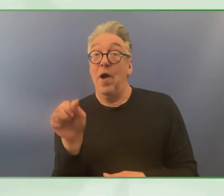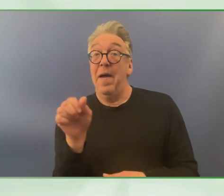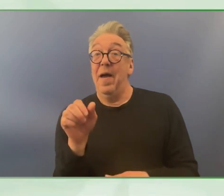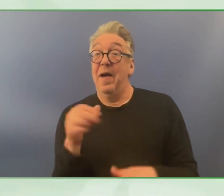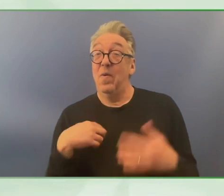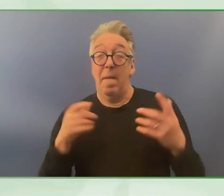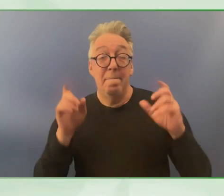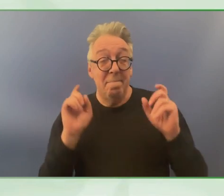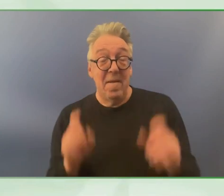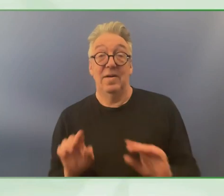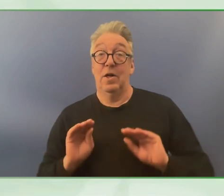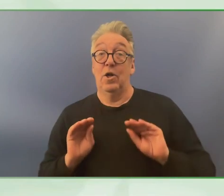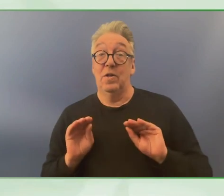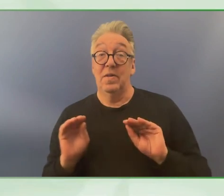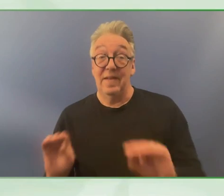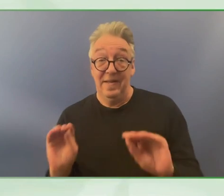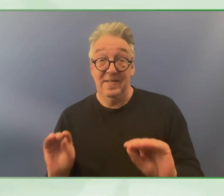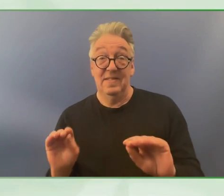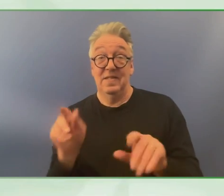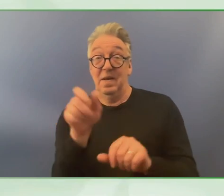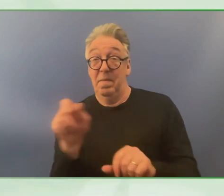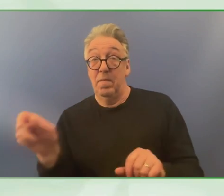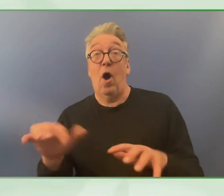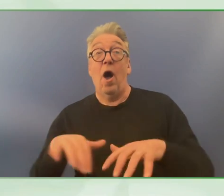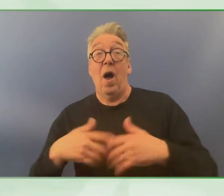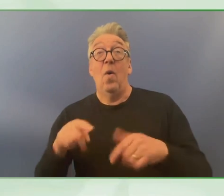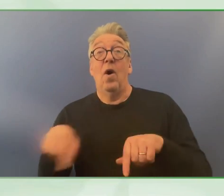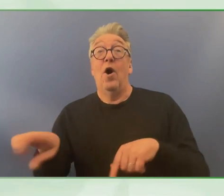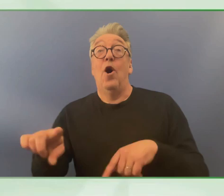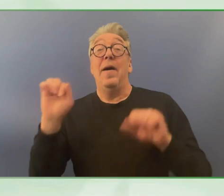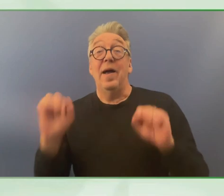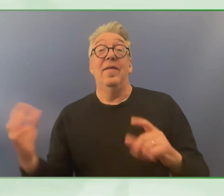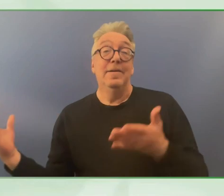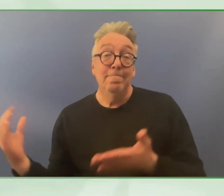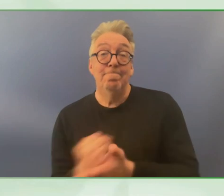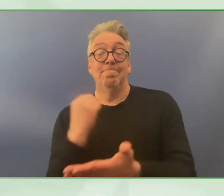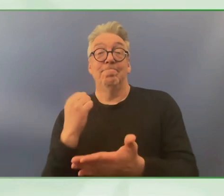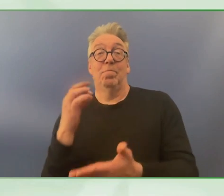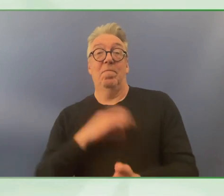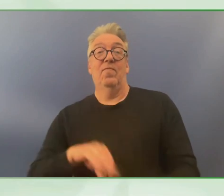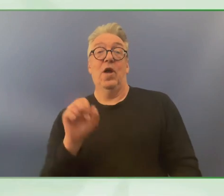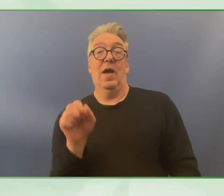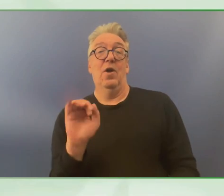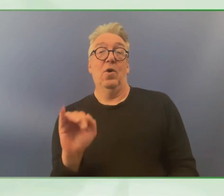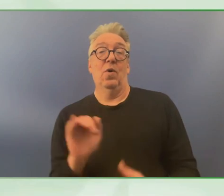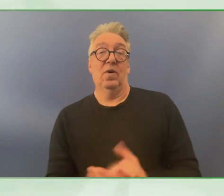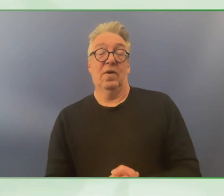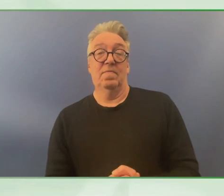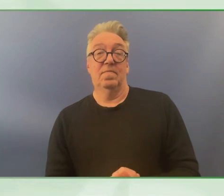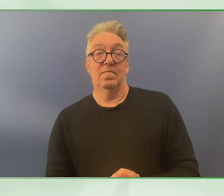use it to their benefits. And especially in our organization, our beneficiaries are young, so they don't